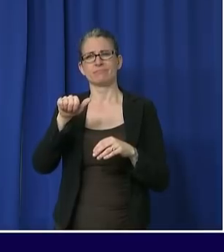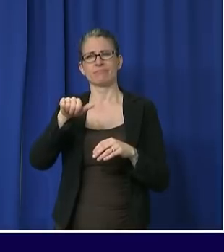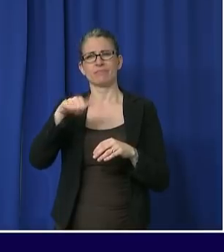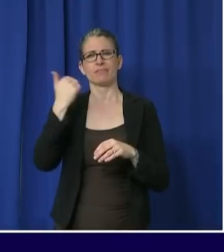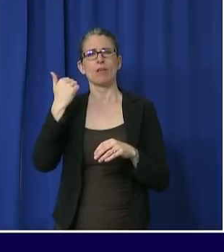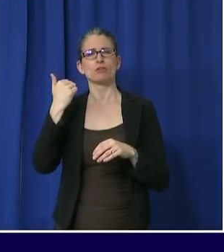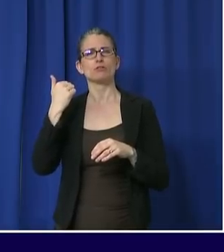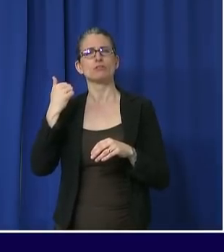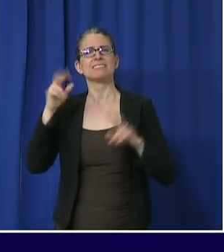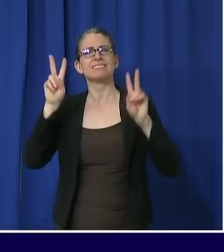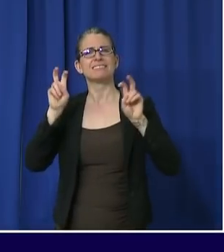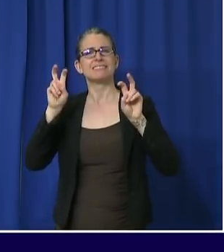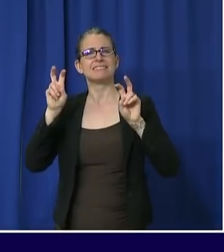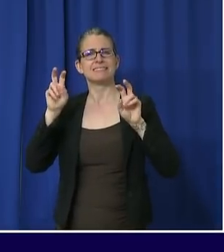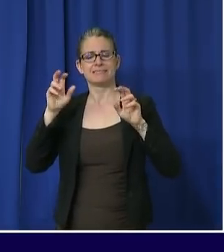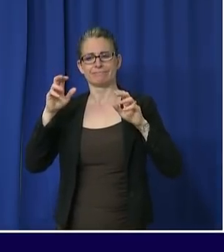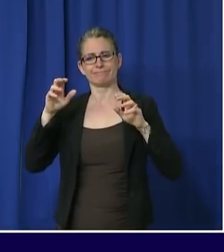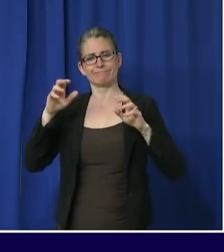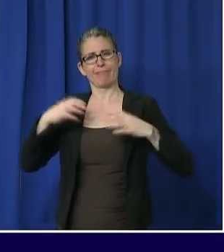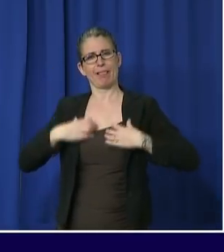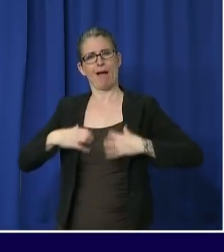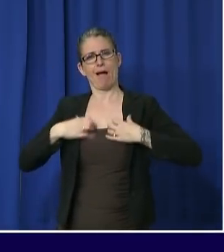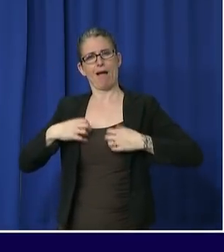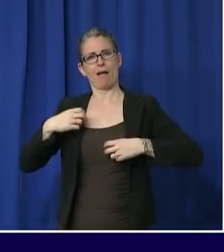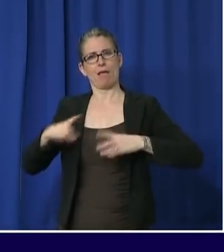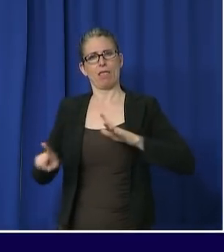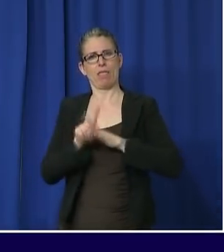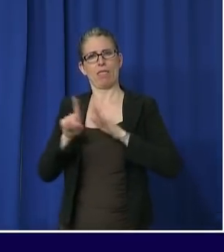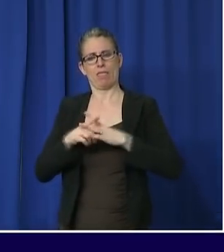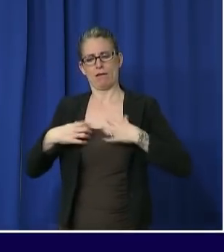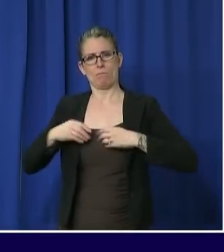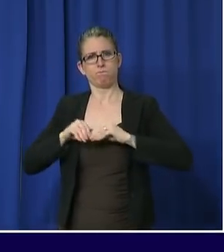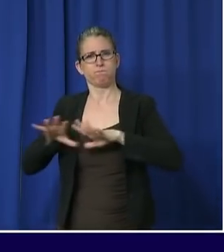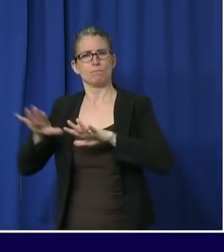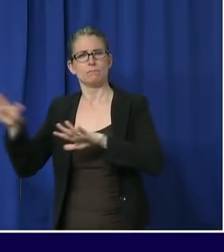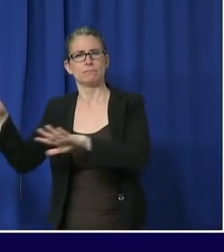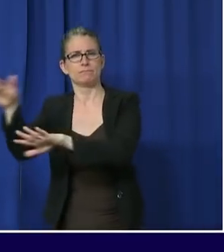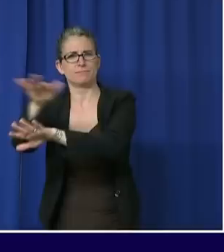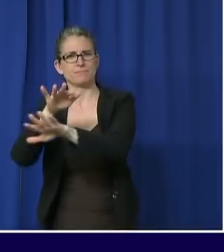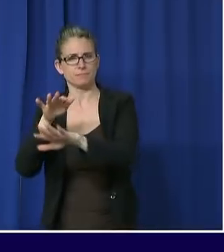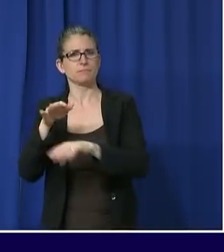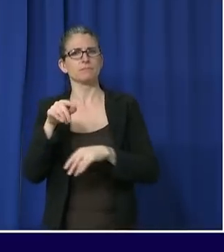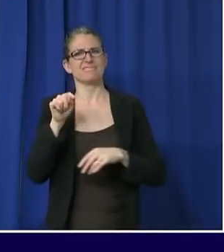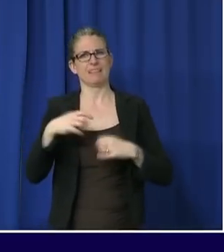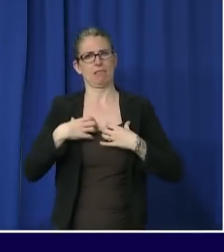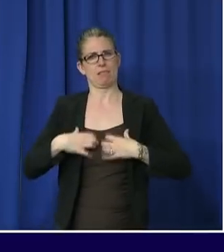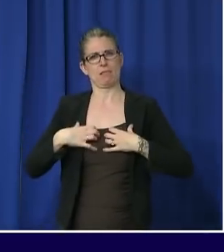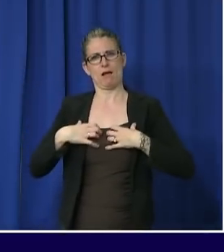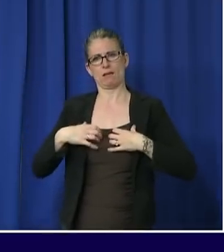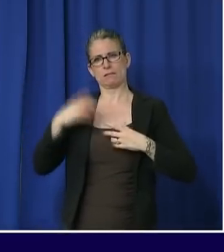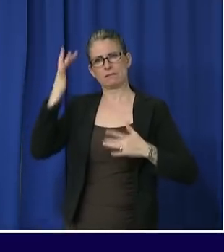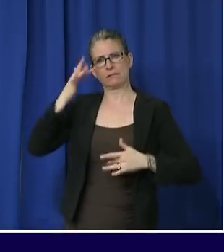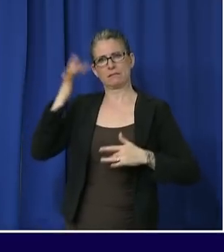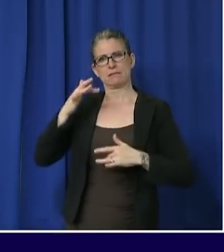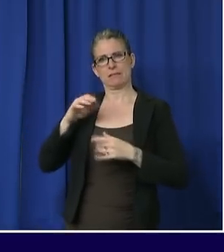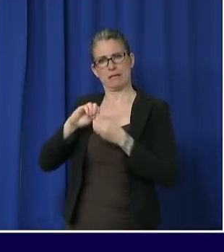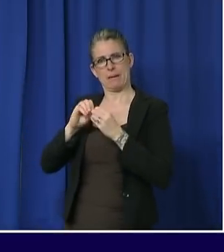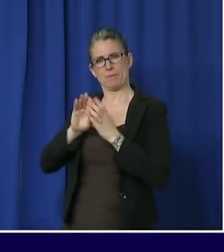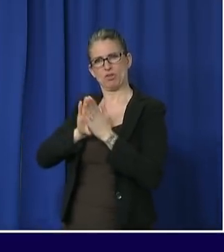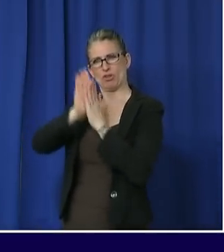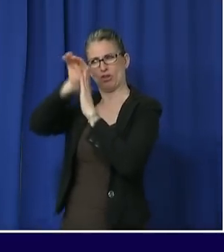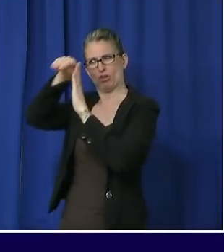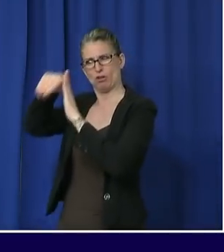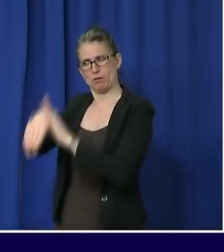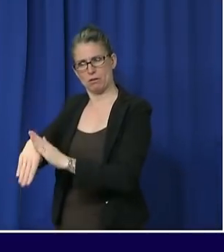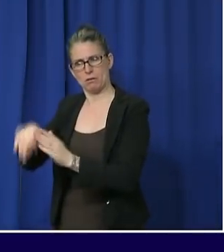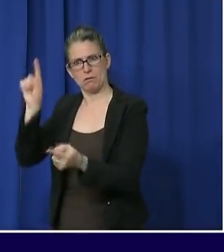flu cases than normal this time of year due to the mitigation? Yes. And it's rare I can give a